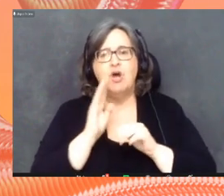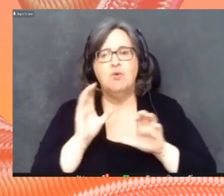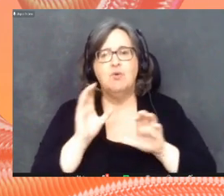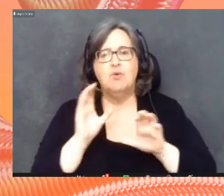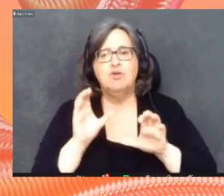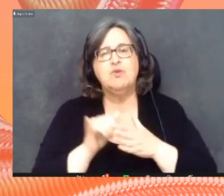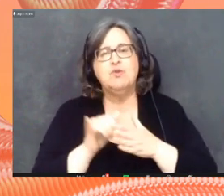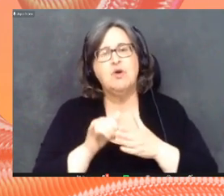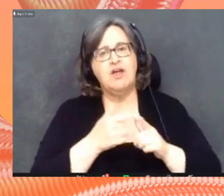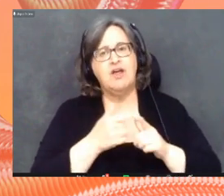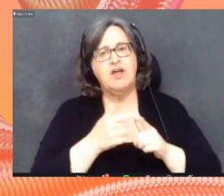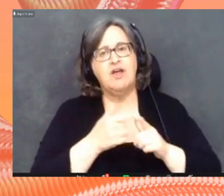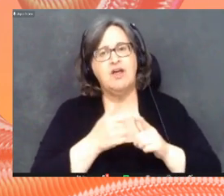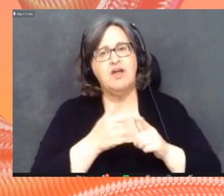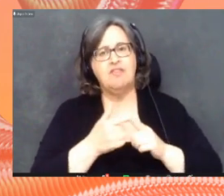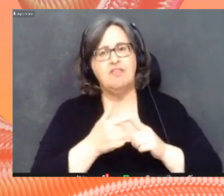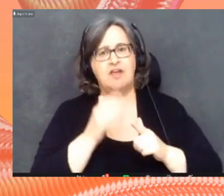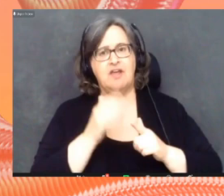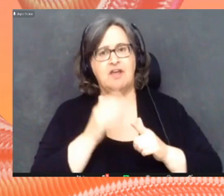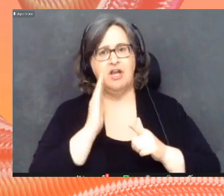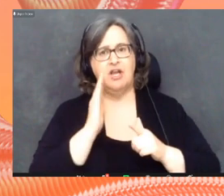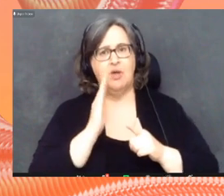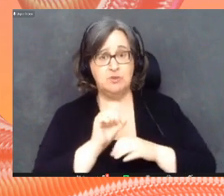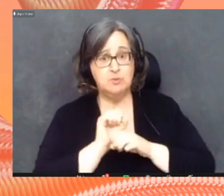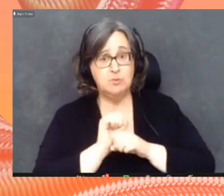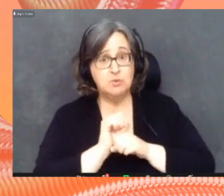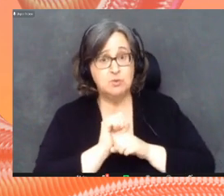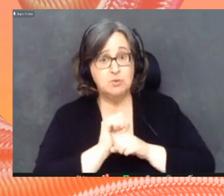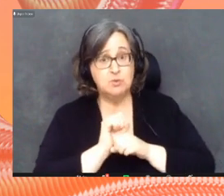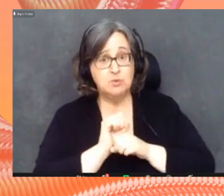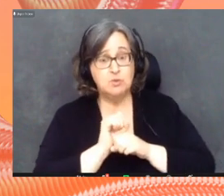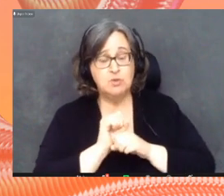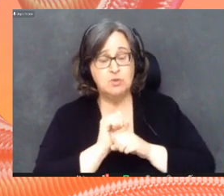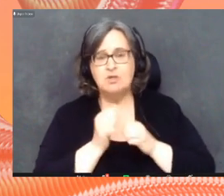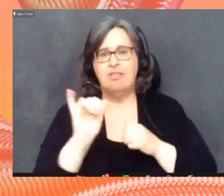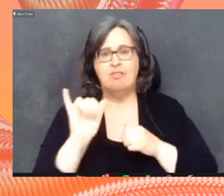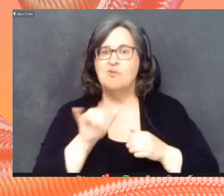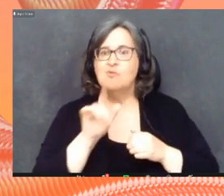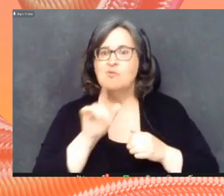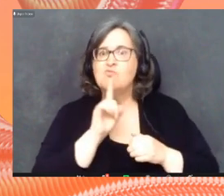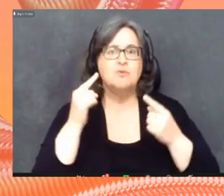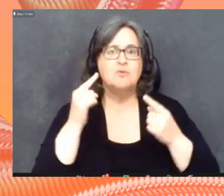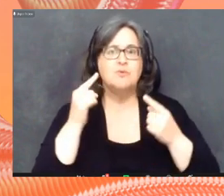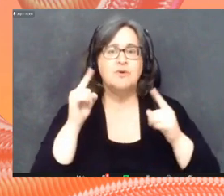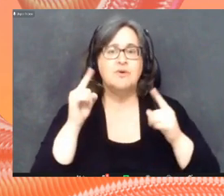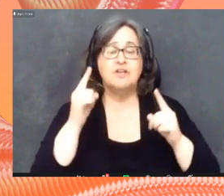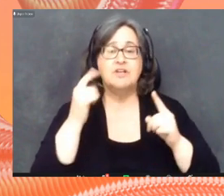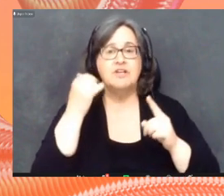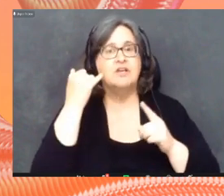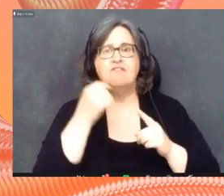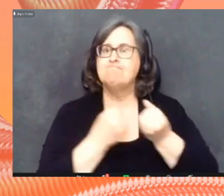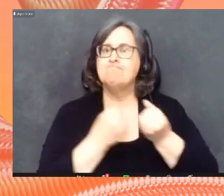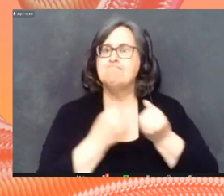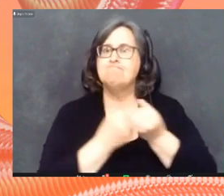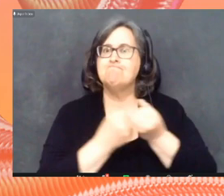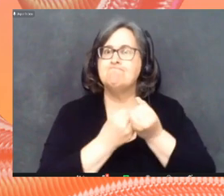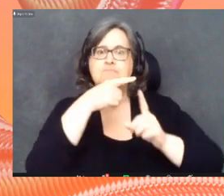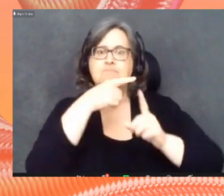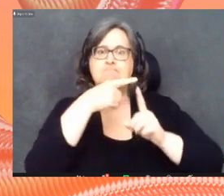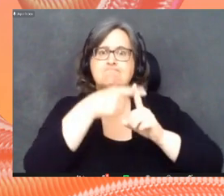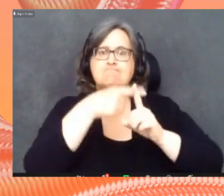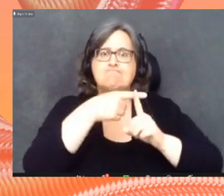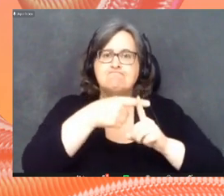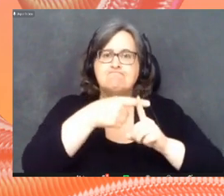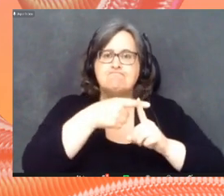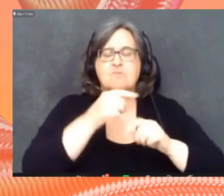then I'll just be like, oh, that seems to be working. With this, I'm like, this really works. Like if I affirm the things and I check back in the next month, I'm like,